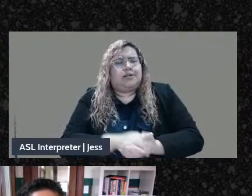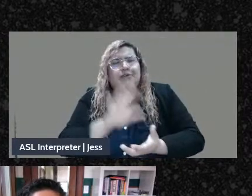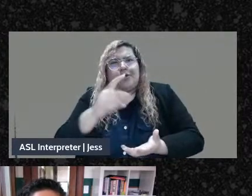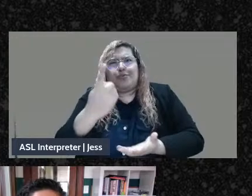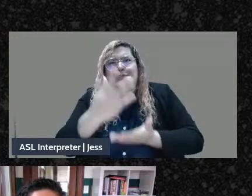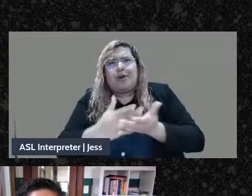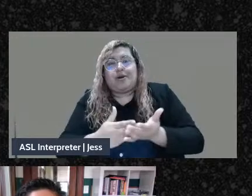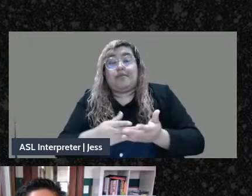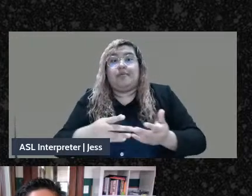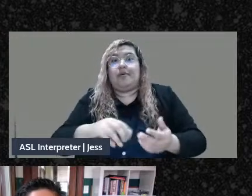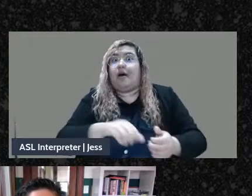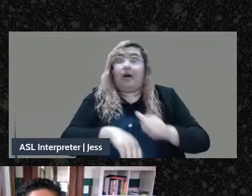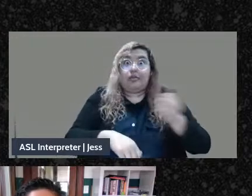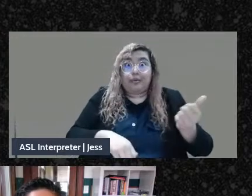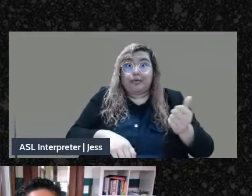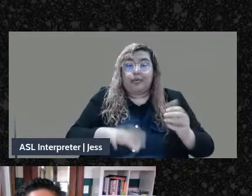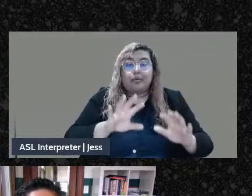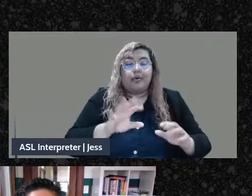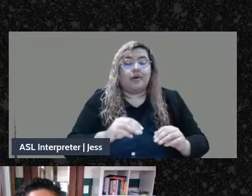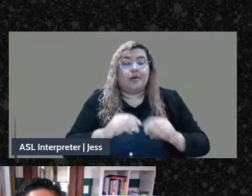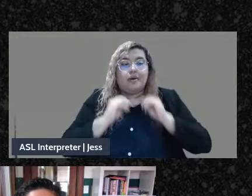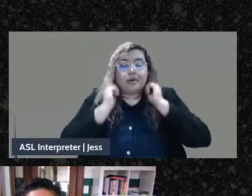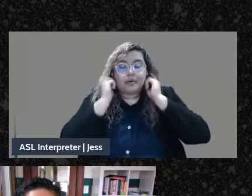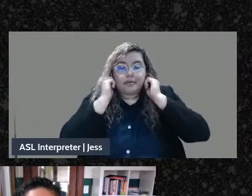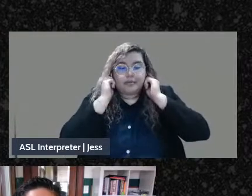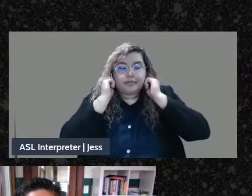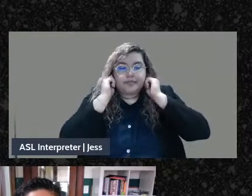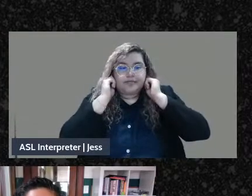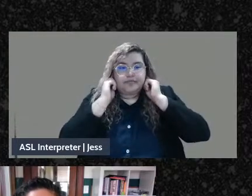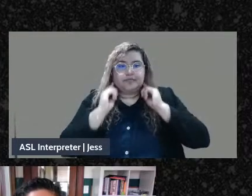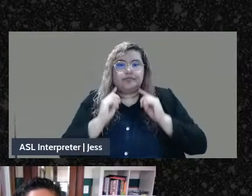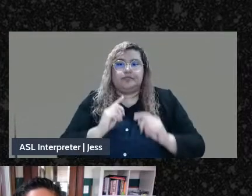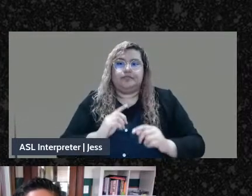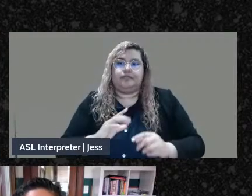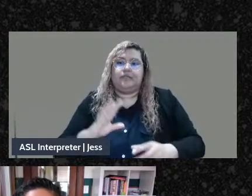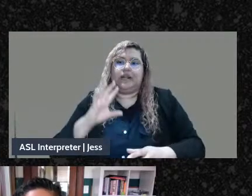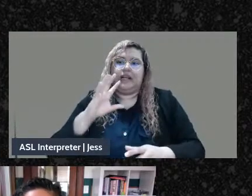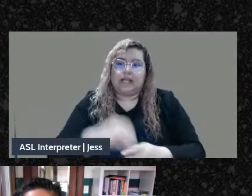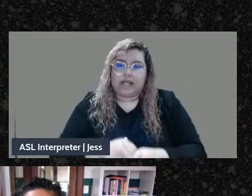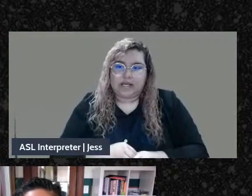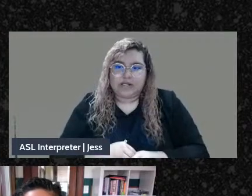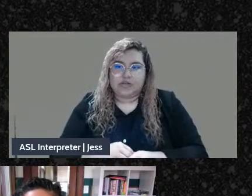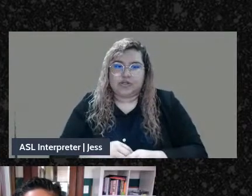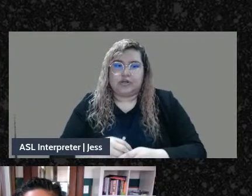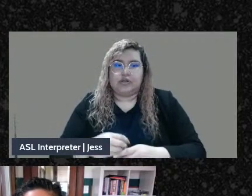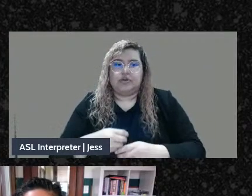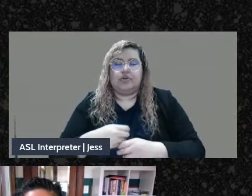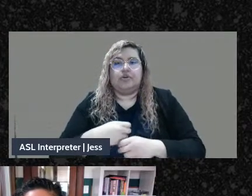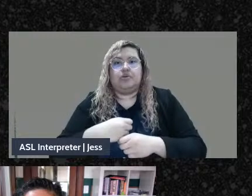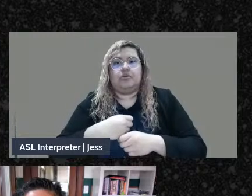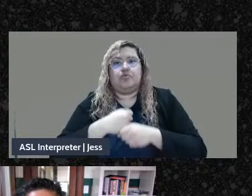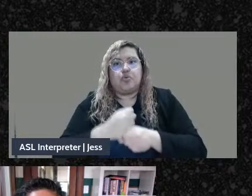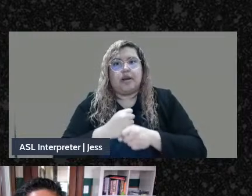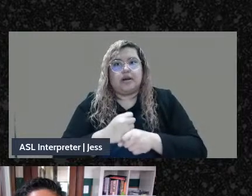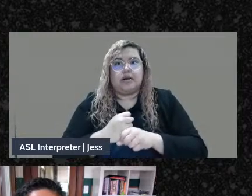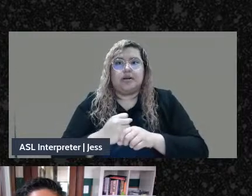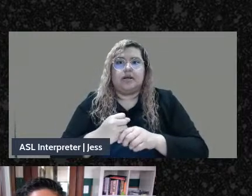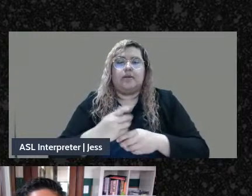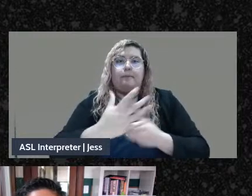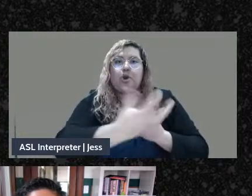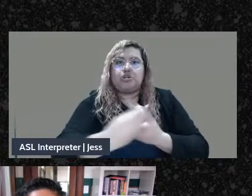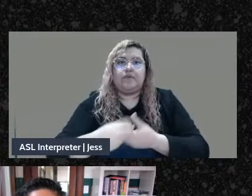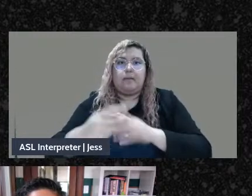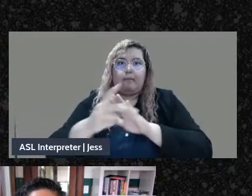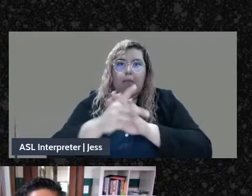the other part of it is a part of really engaging in creating participatory policy making, deciding